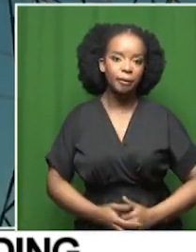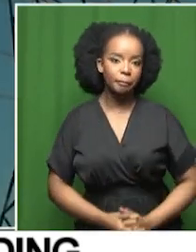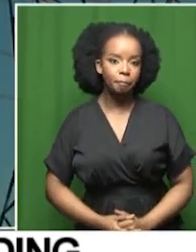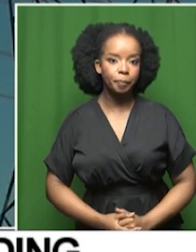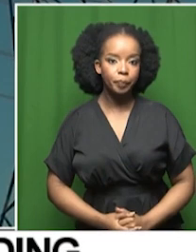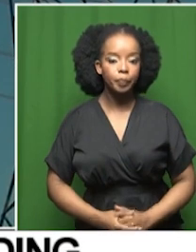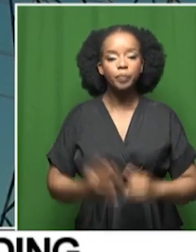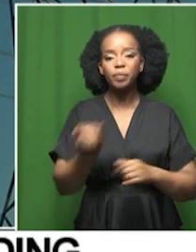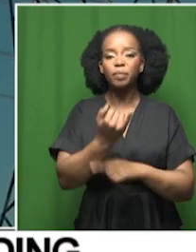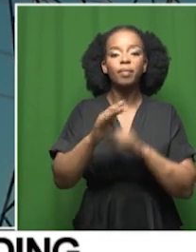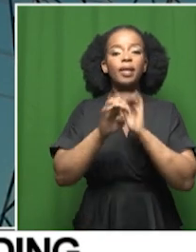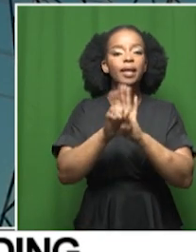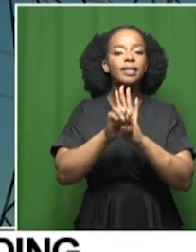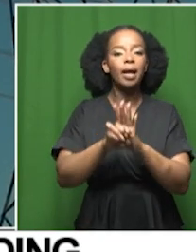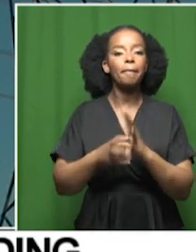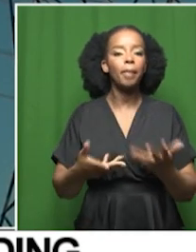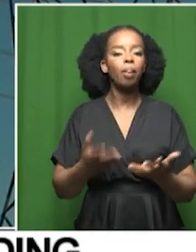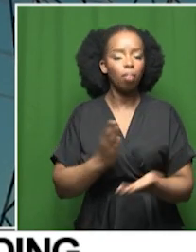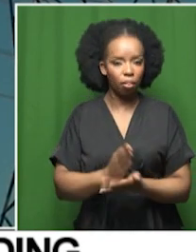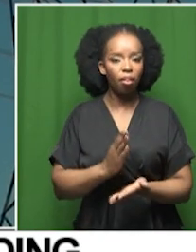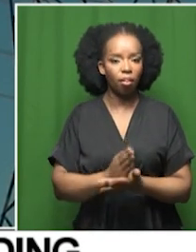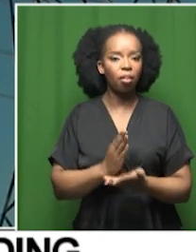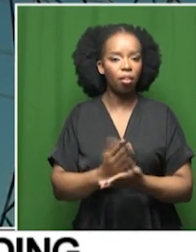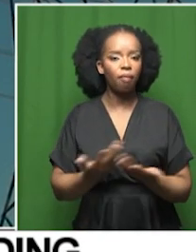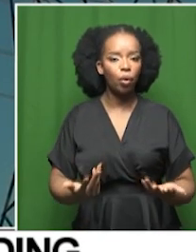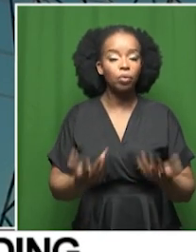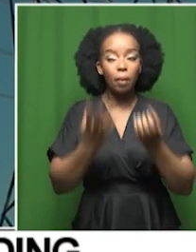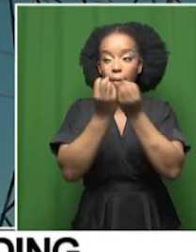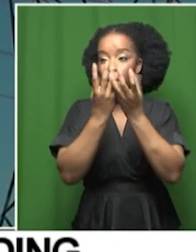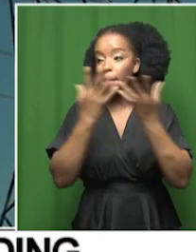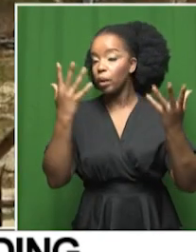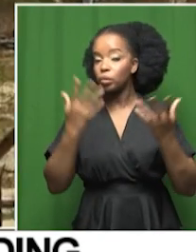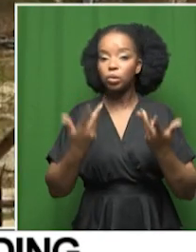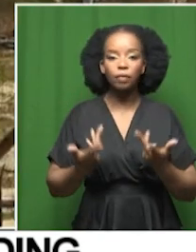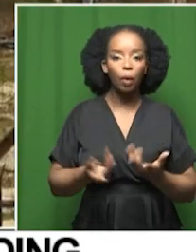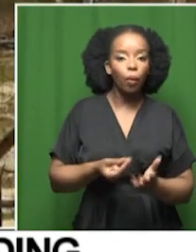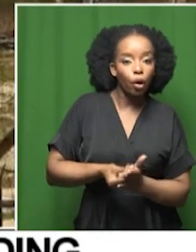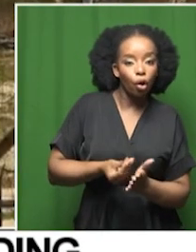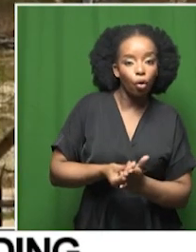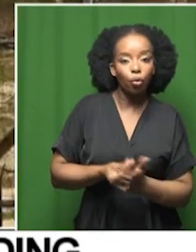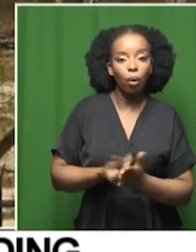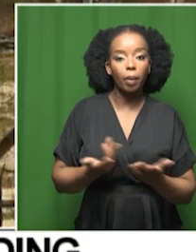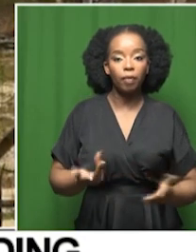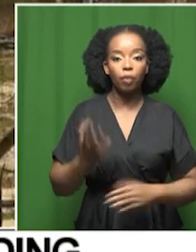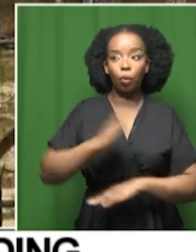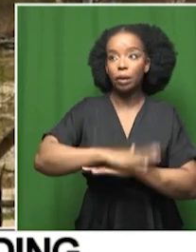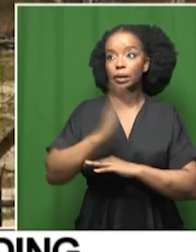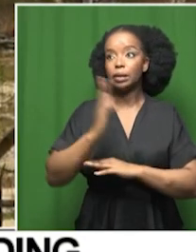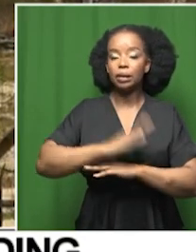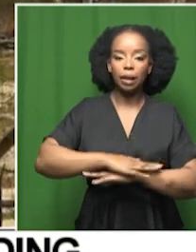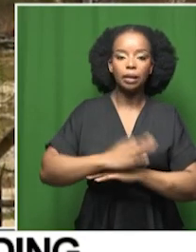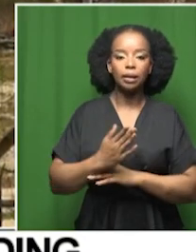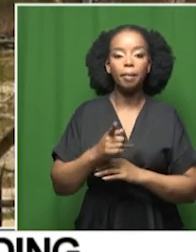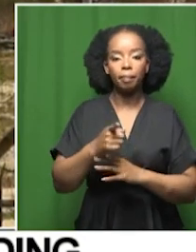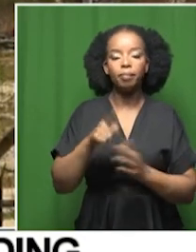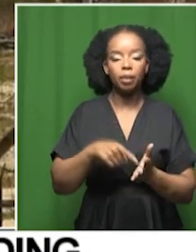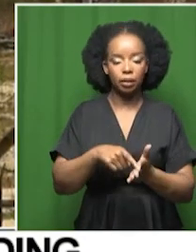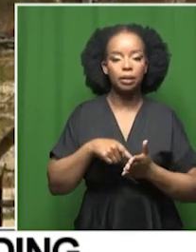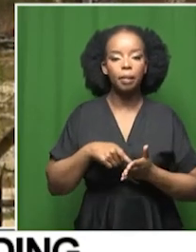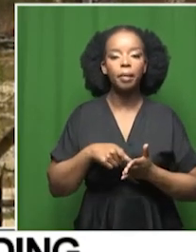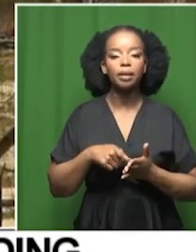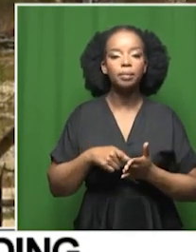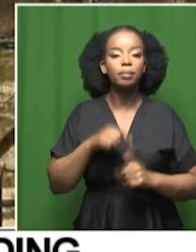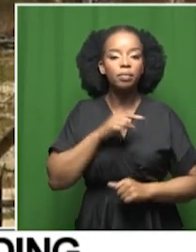means of an example, of course, you know, with most of the economy operating during the daytime, that's when the peak demand would be. So to try to help